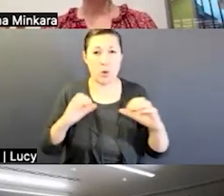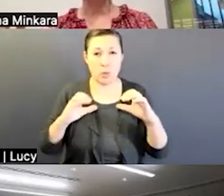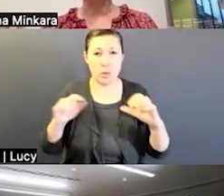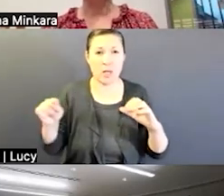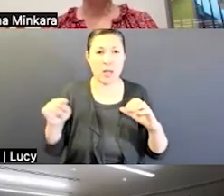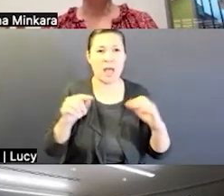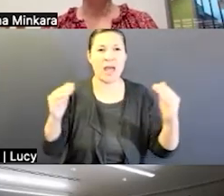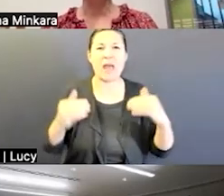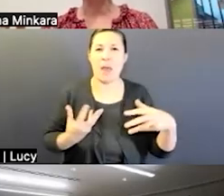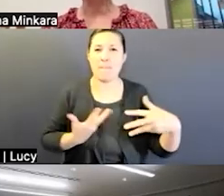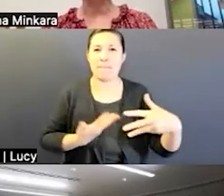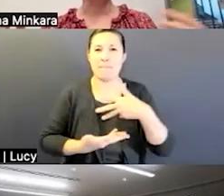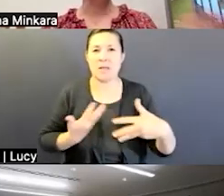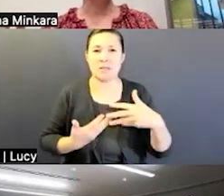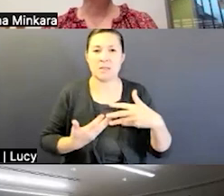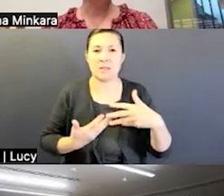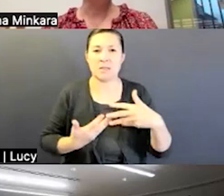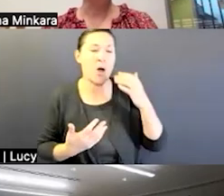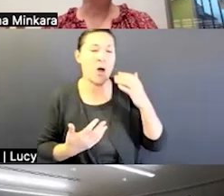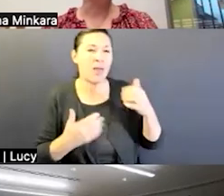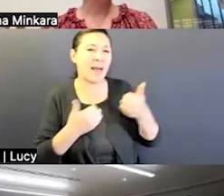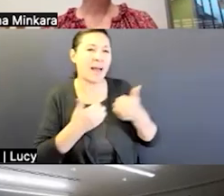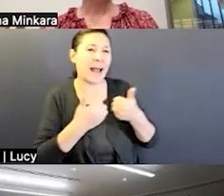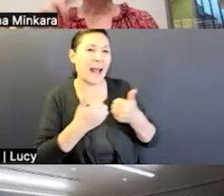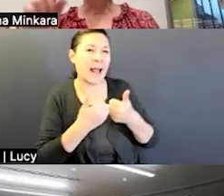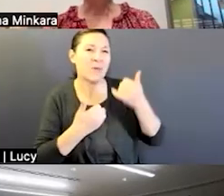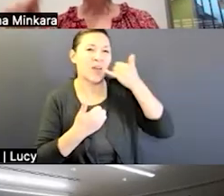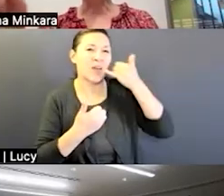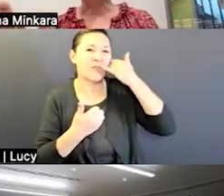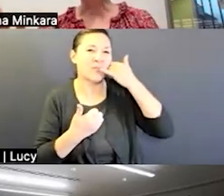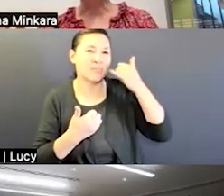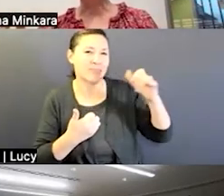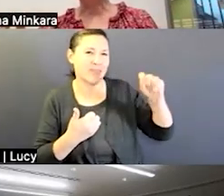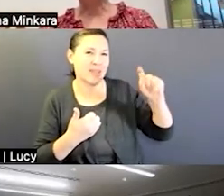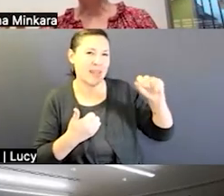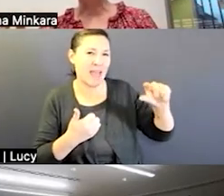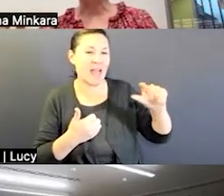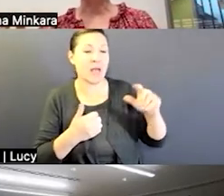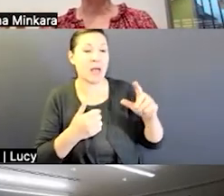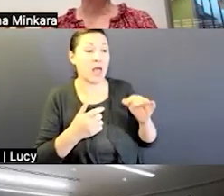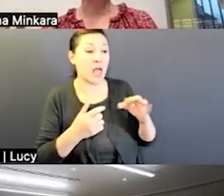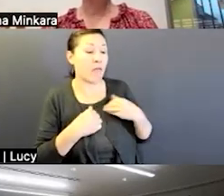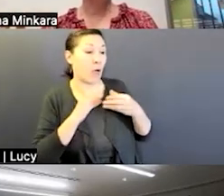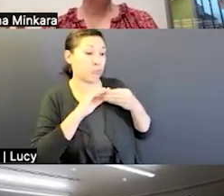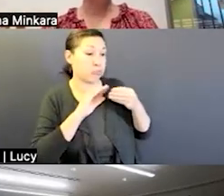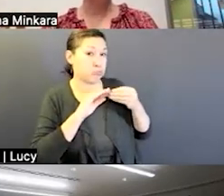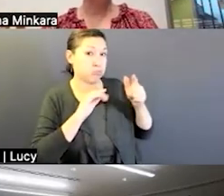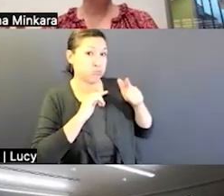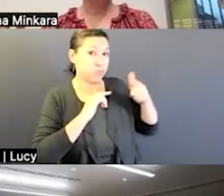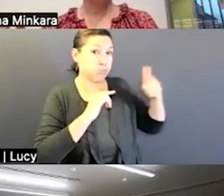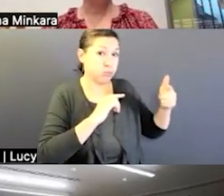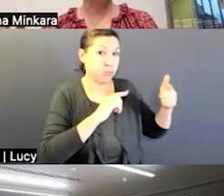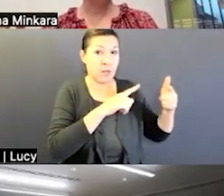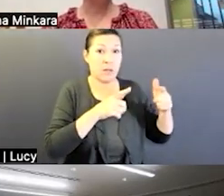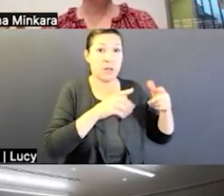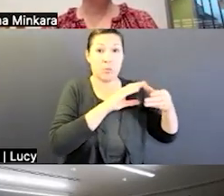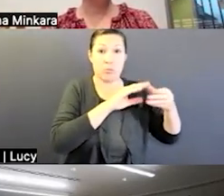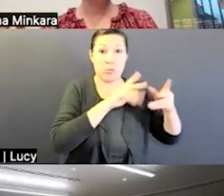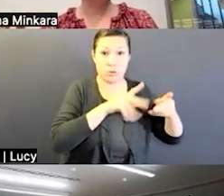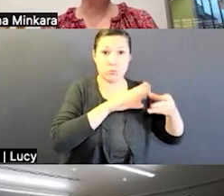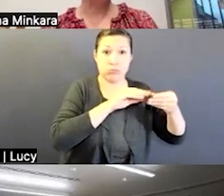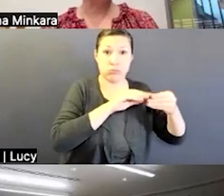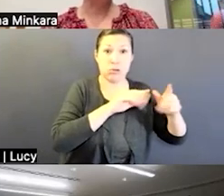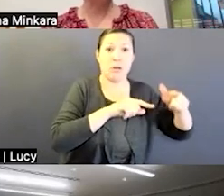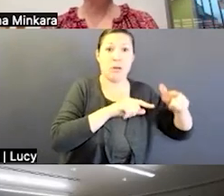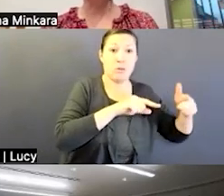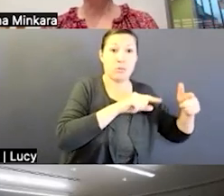as a child, you line up a bunch of children, you whisper a message, everybody whispers it to the next person, and you see at the end how bad